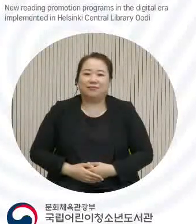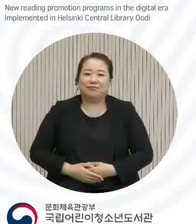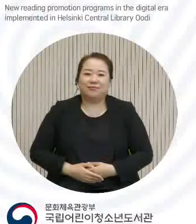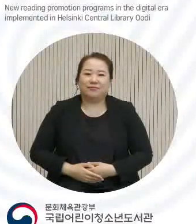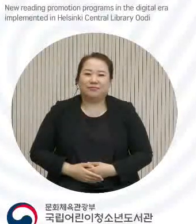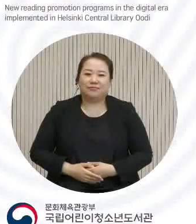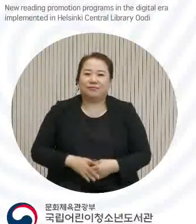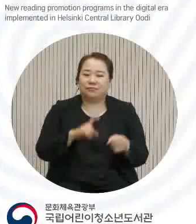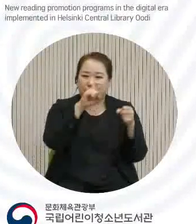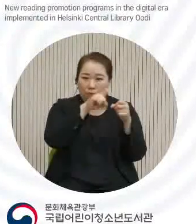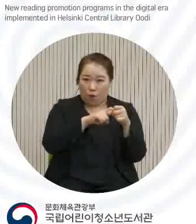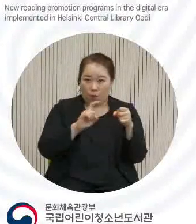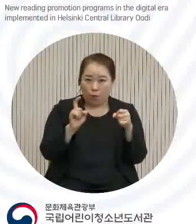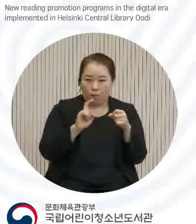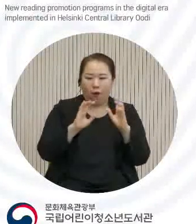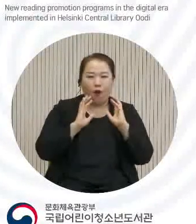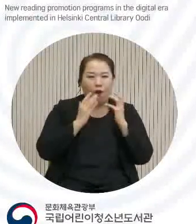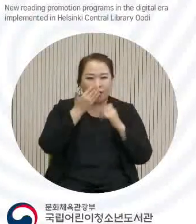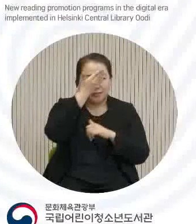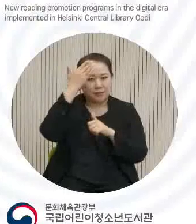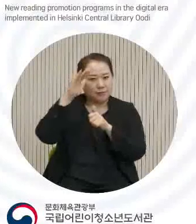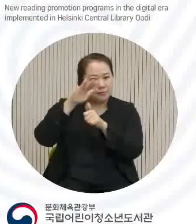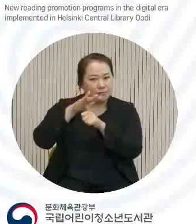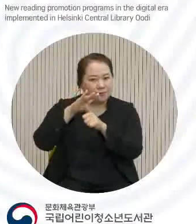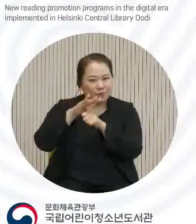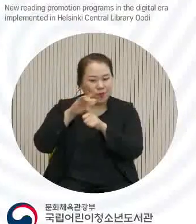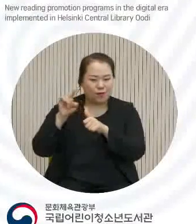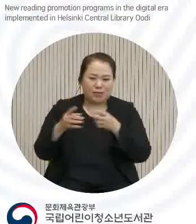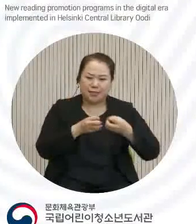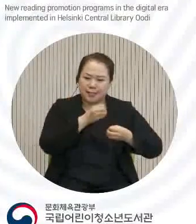to children and young adults.